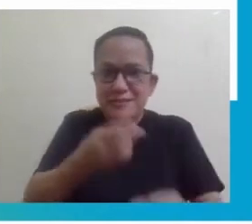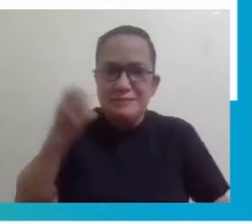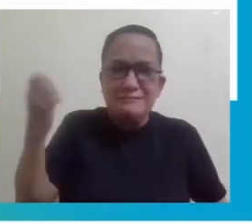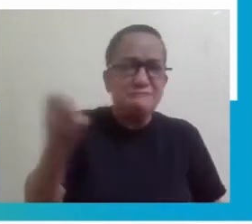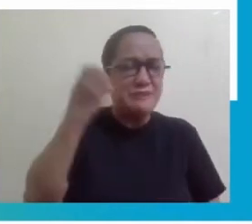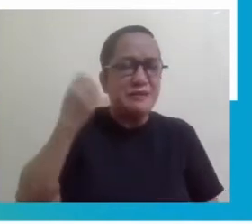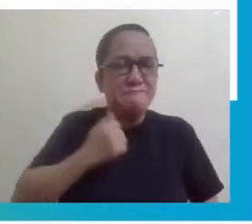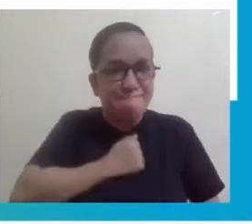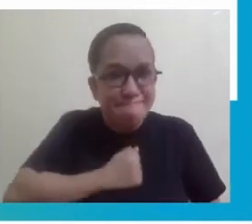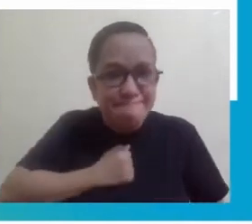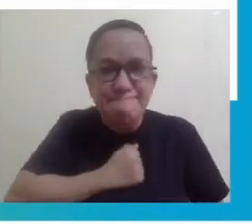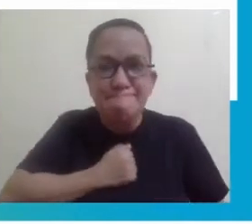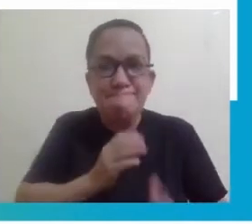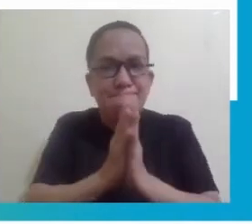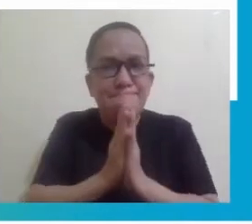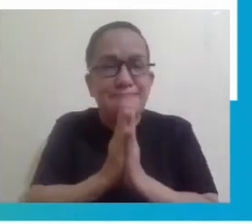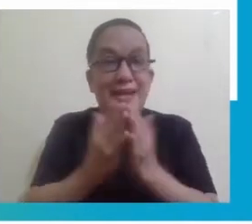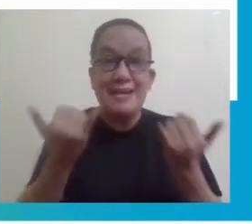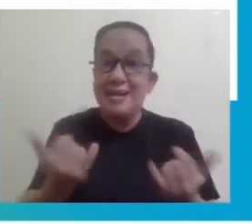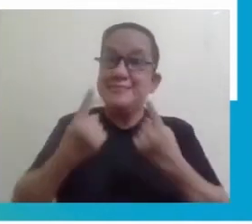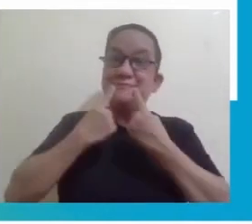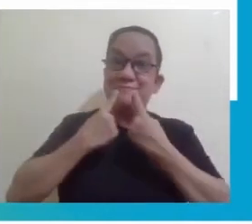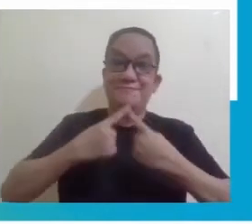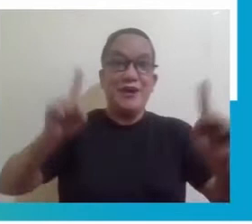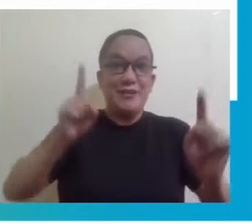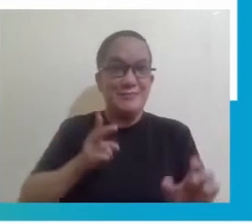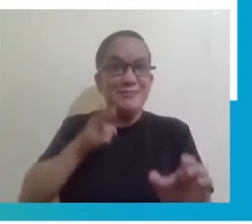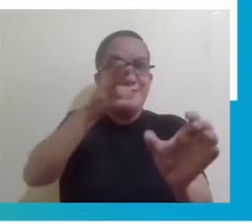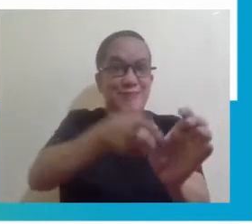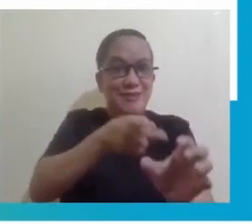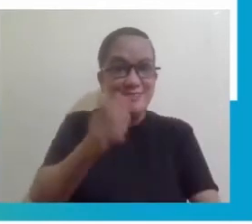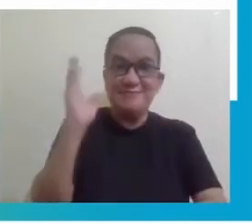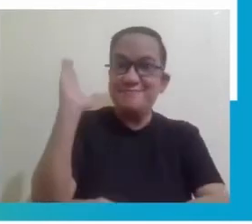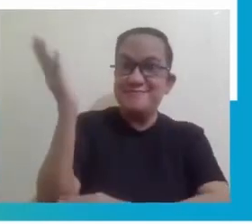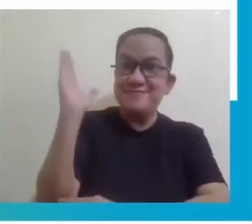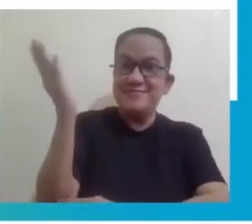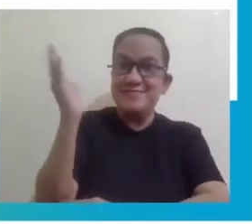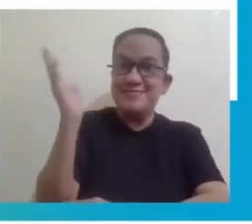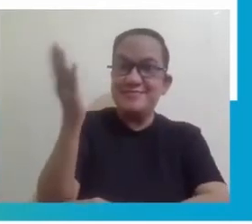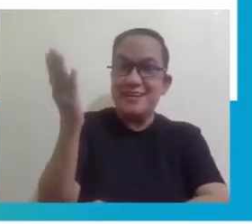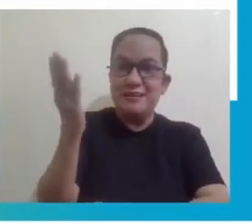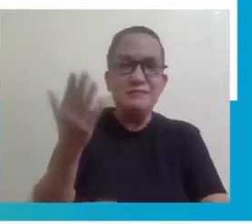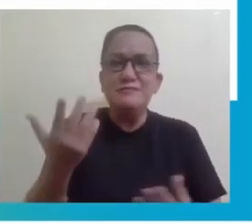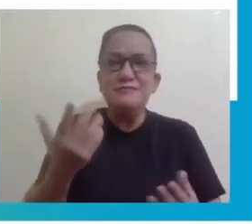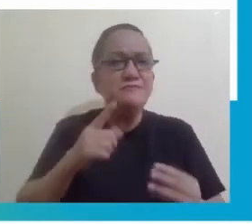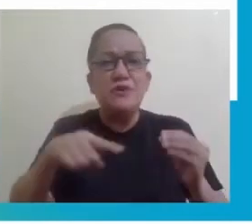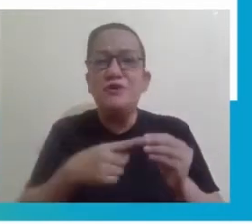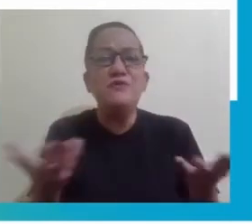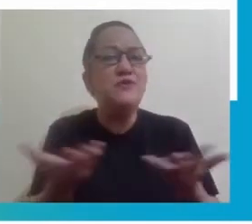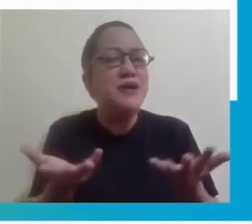glad to be able to organize, in addition to our former business sessions, a civil society